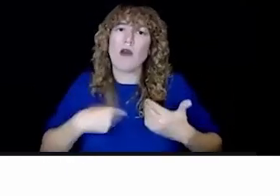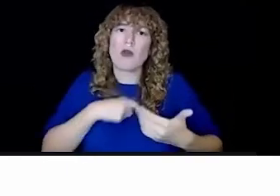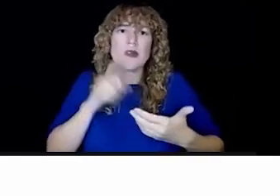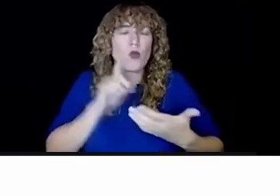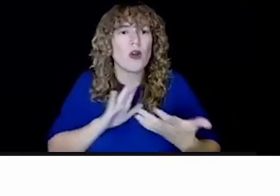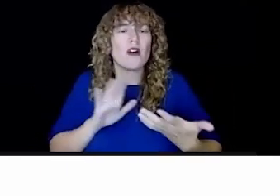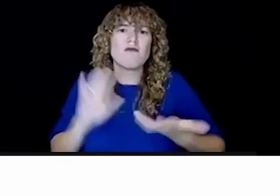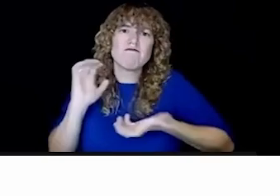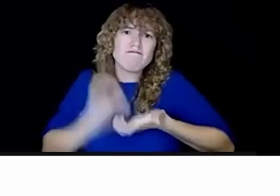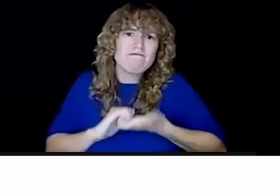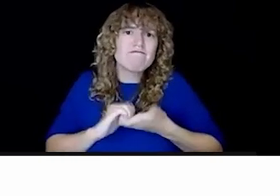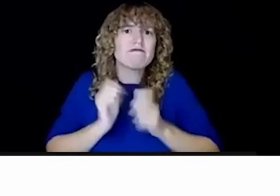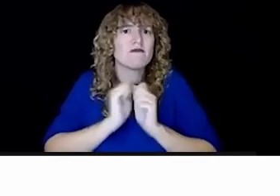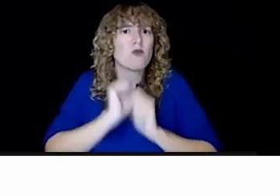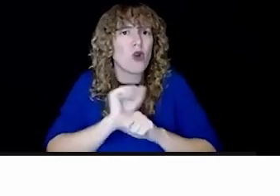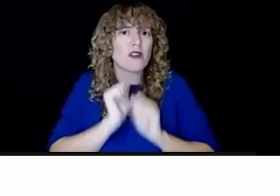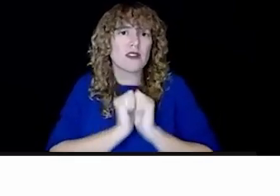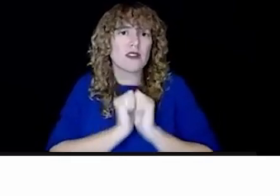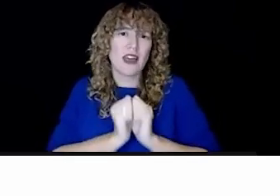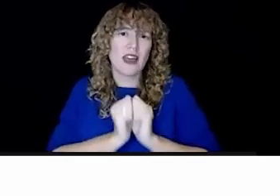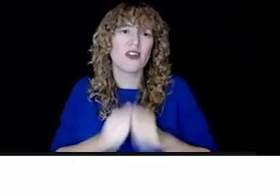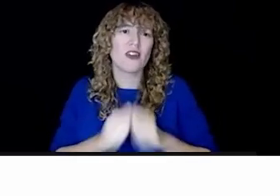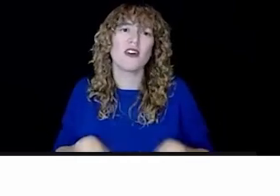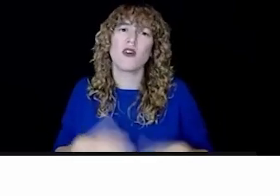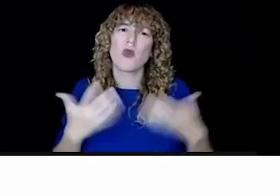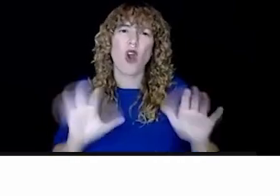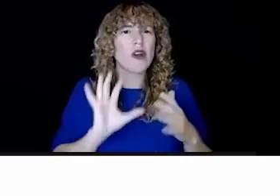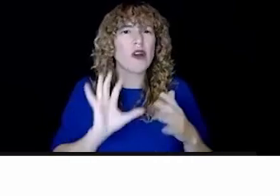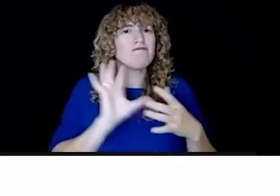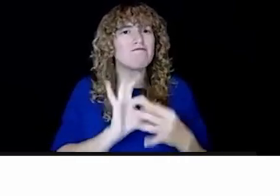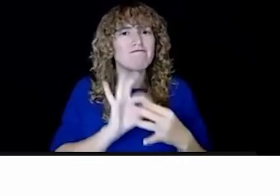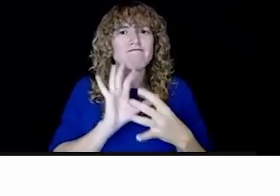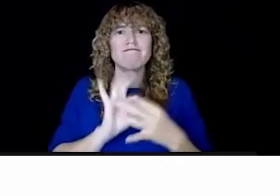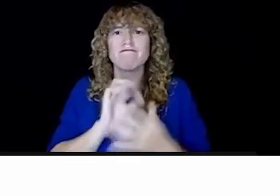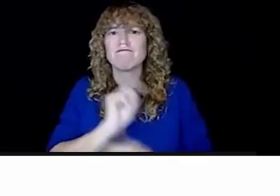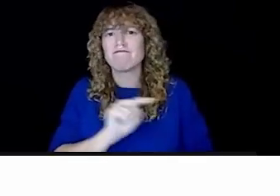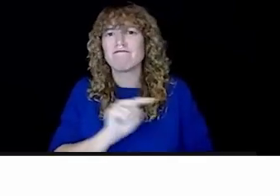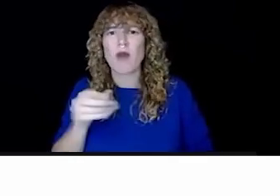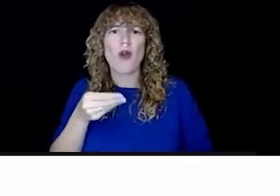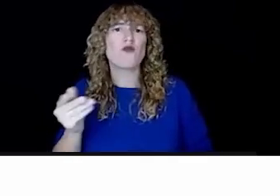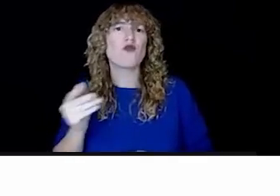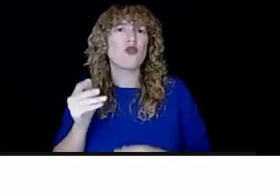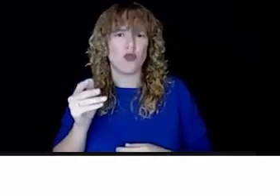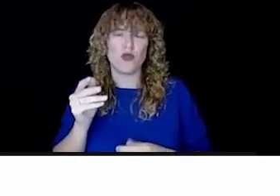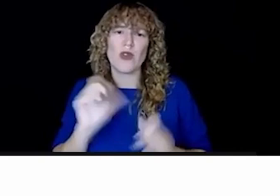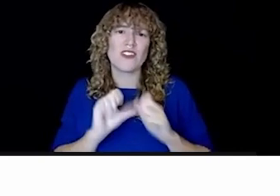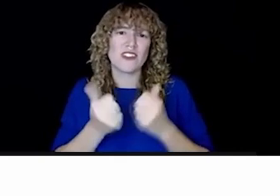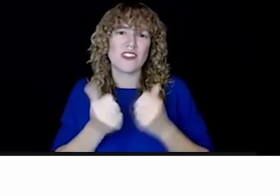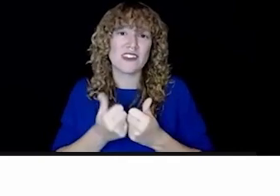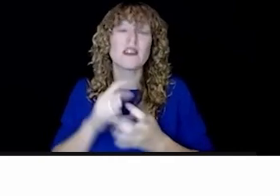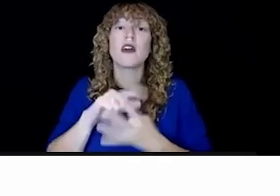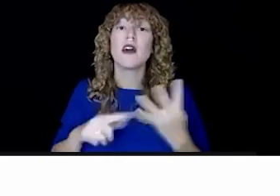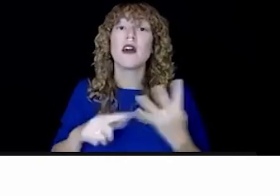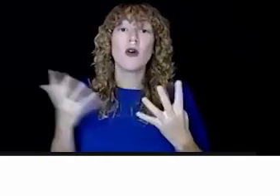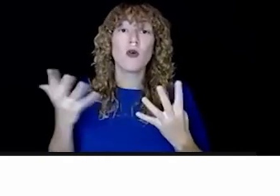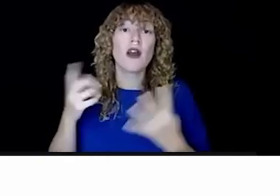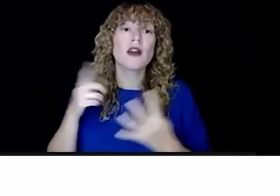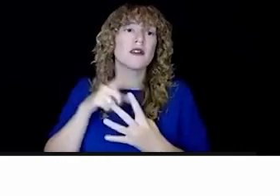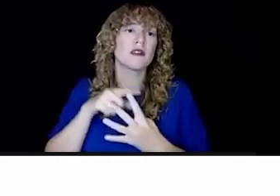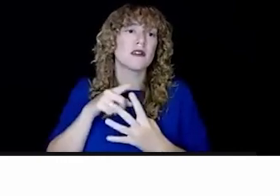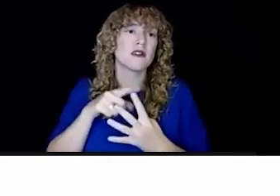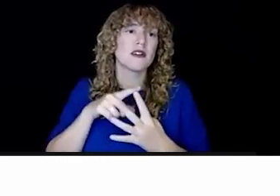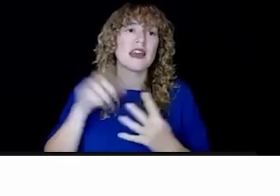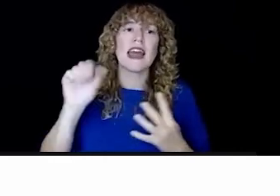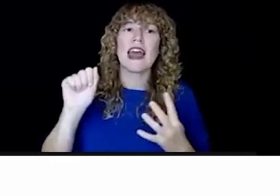this. We've already made some great connections for people that are working in this area. The 4 logos are from the